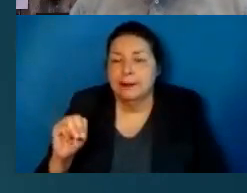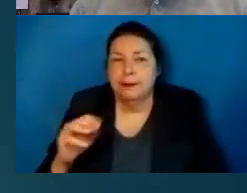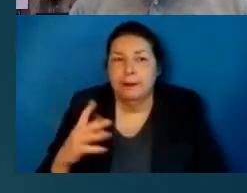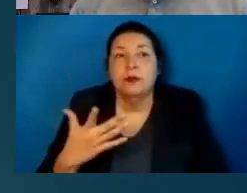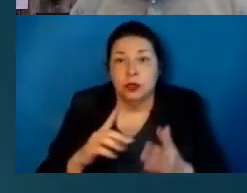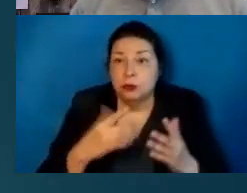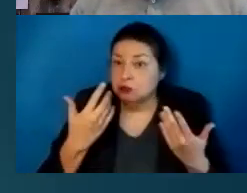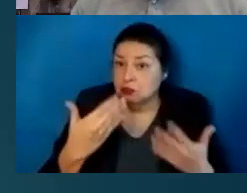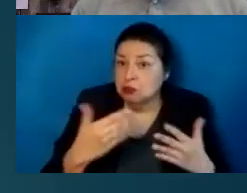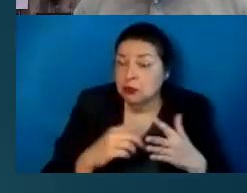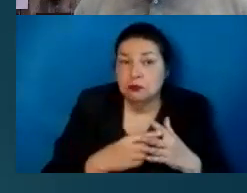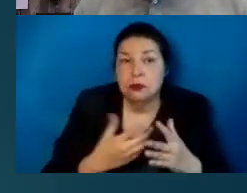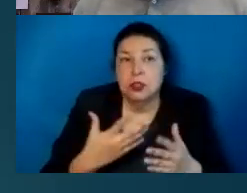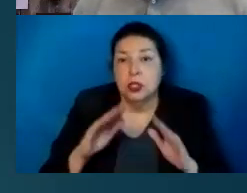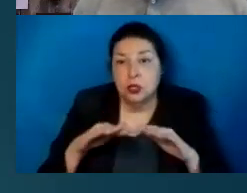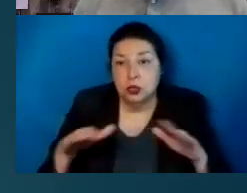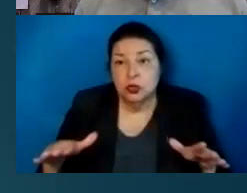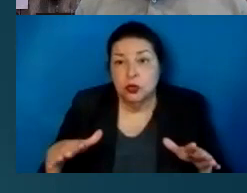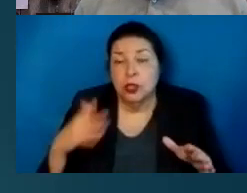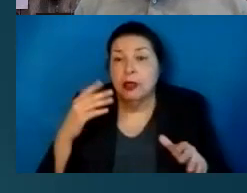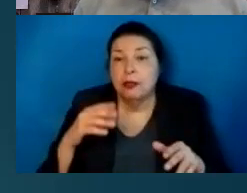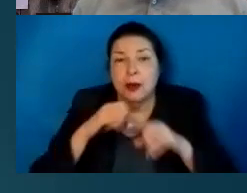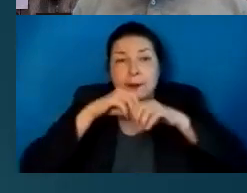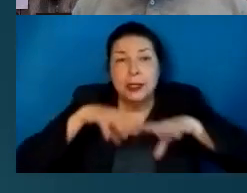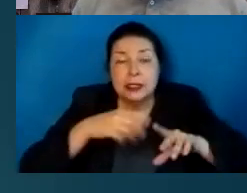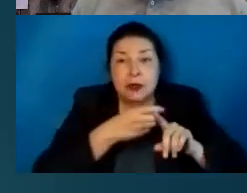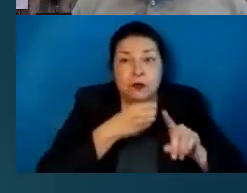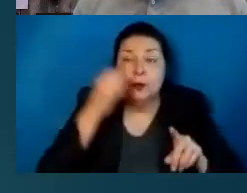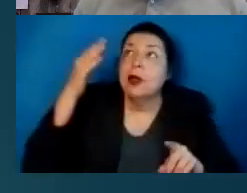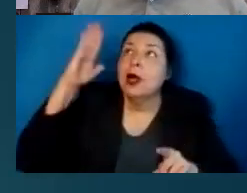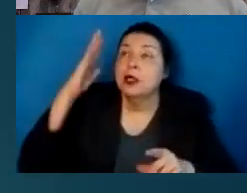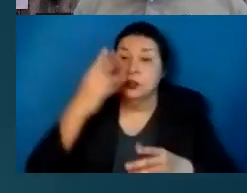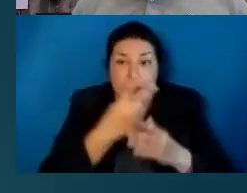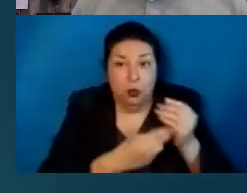Children are a blessing from God to both the mother and the father.